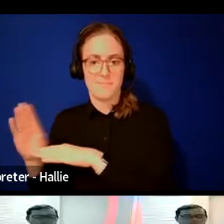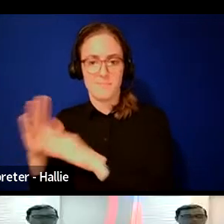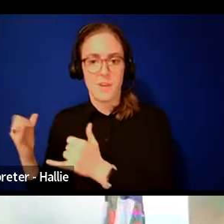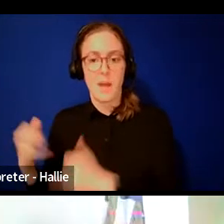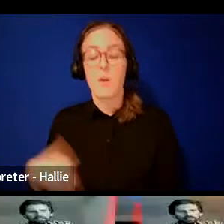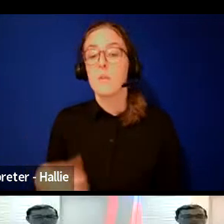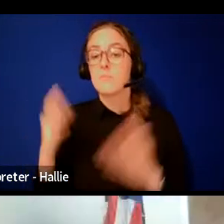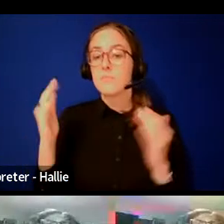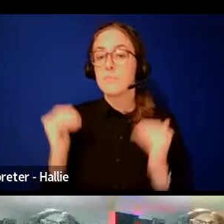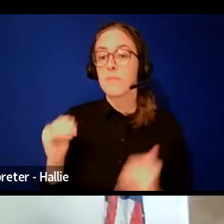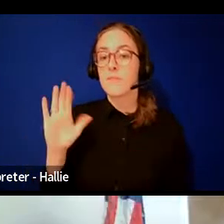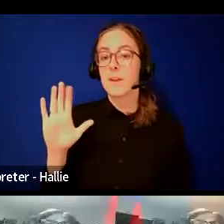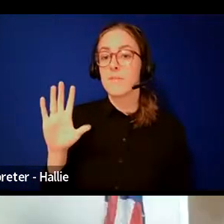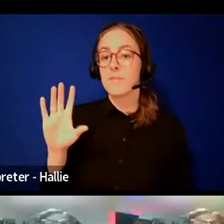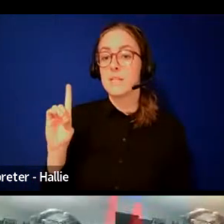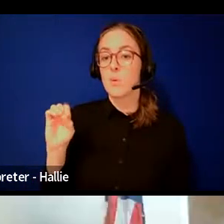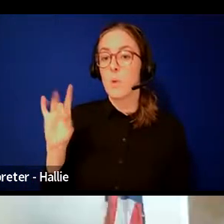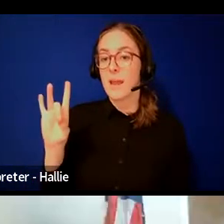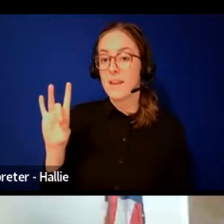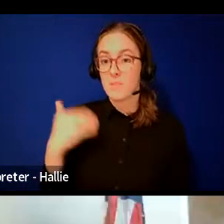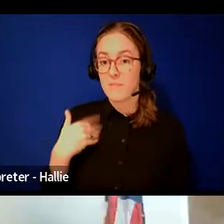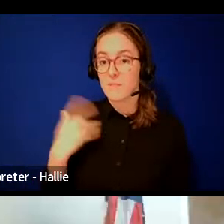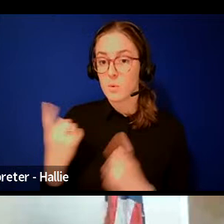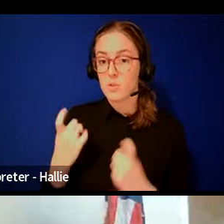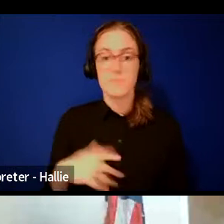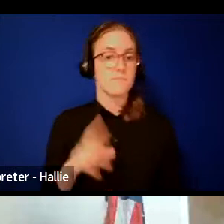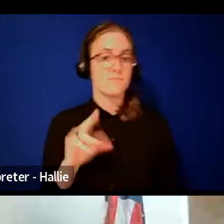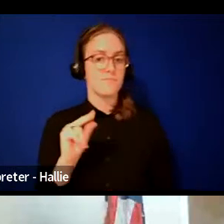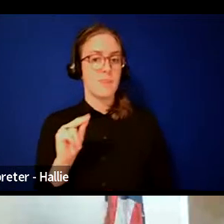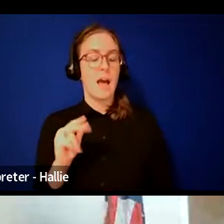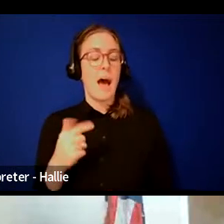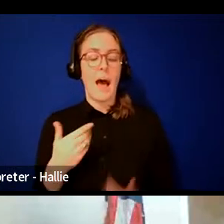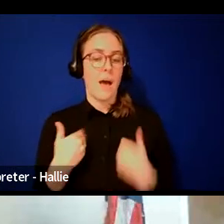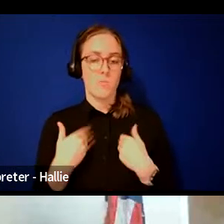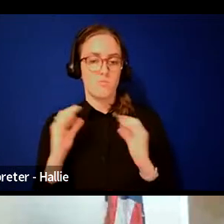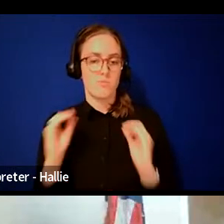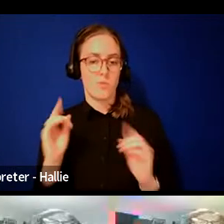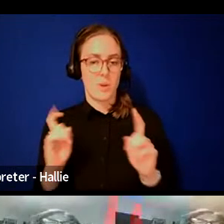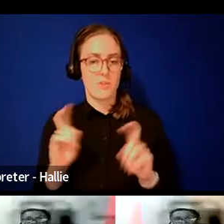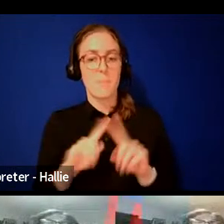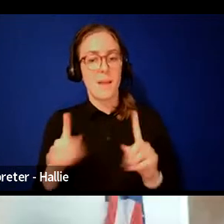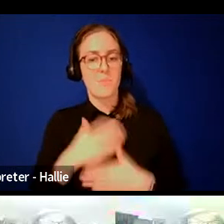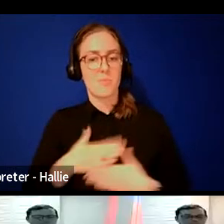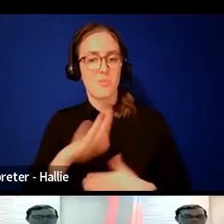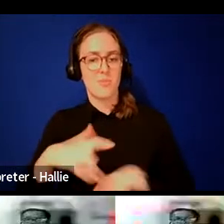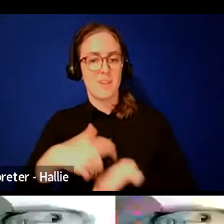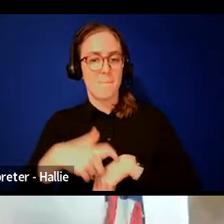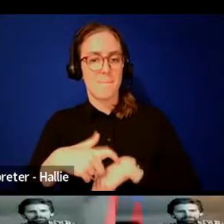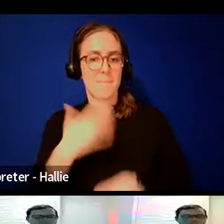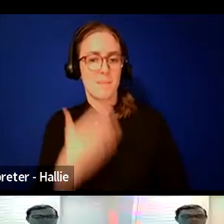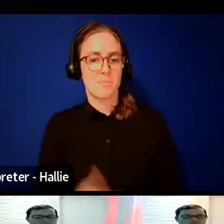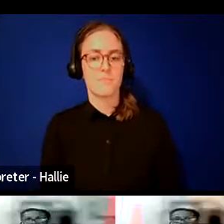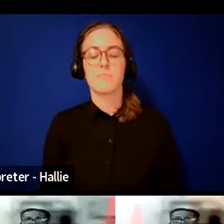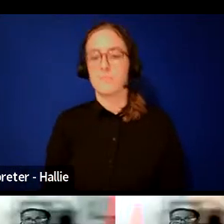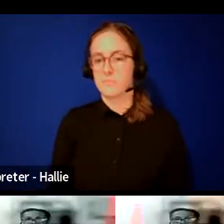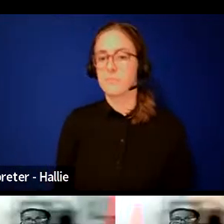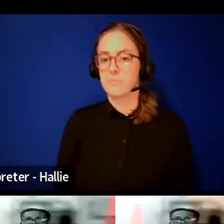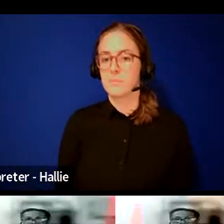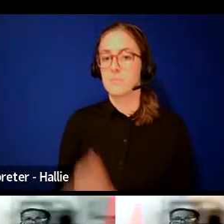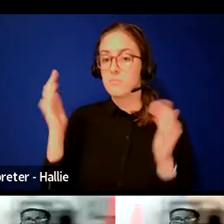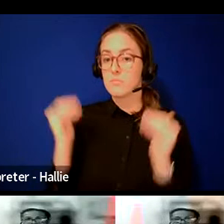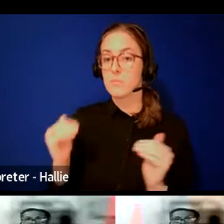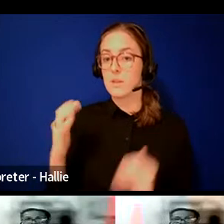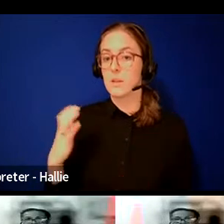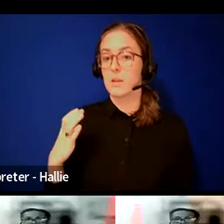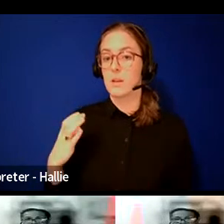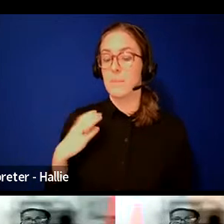questions? I don't, but I appreciate you being here, Ms. Jefferson. Thank you, Commissioner. And Commissioner Blacknell, any questions from